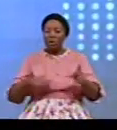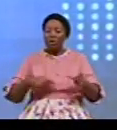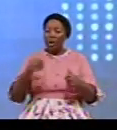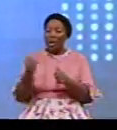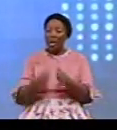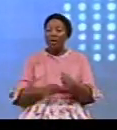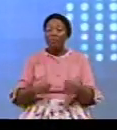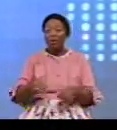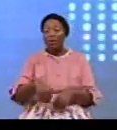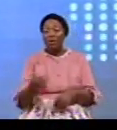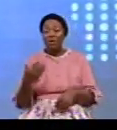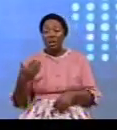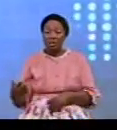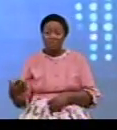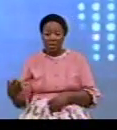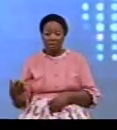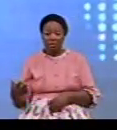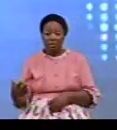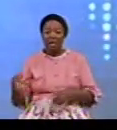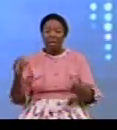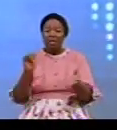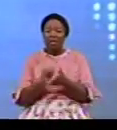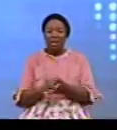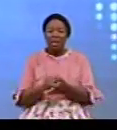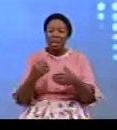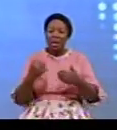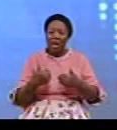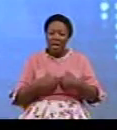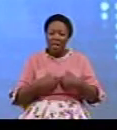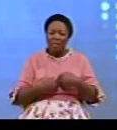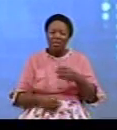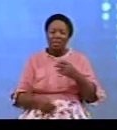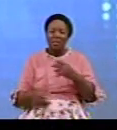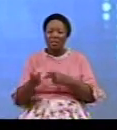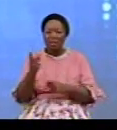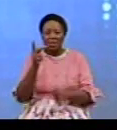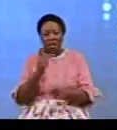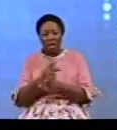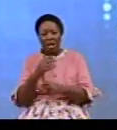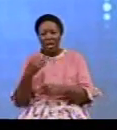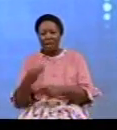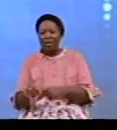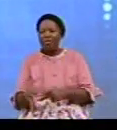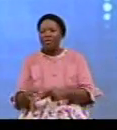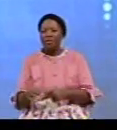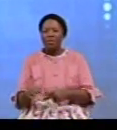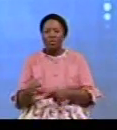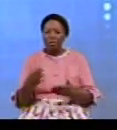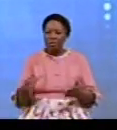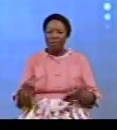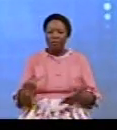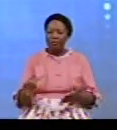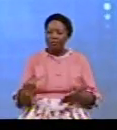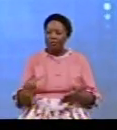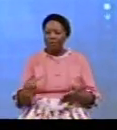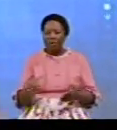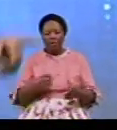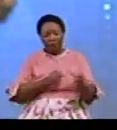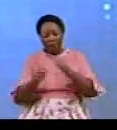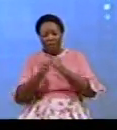day. I return unto the Lord, and as you return unto the Lord, he